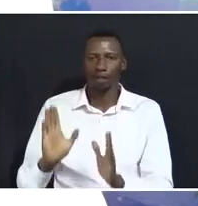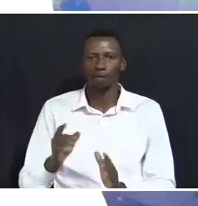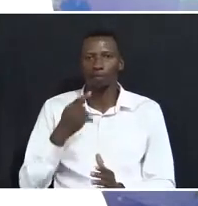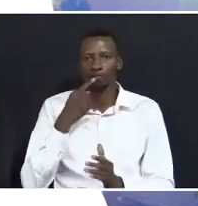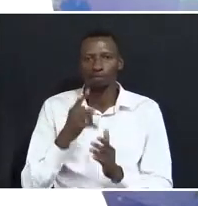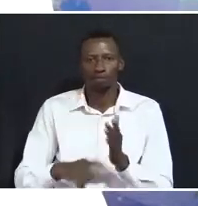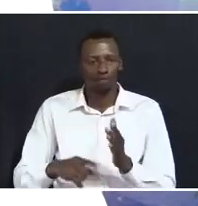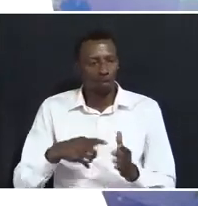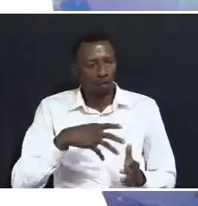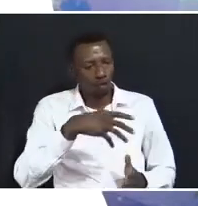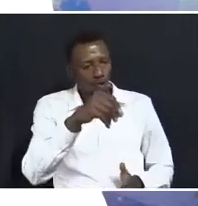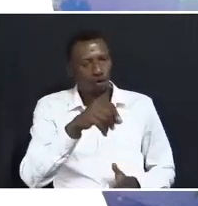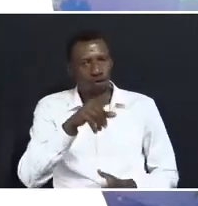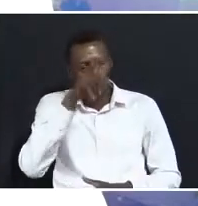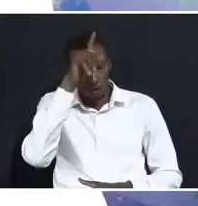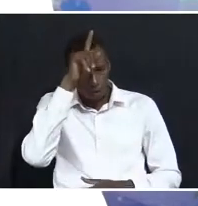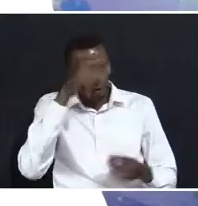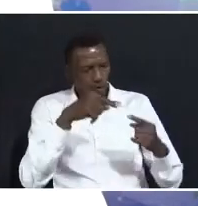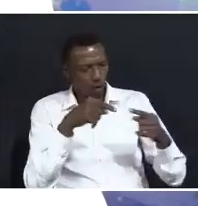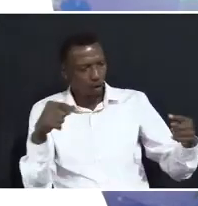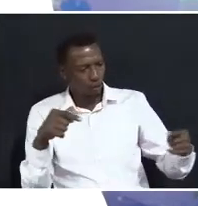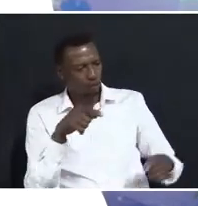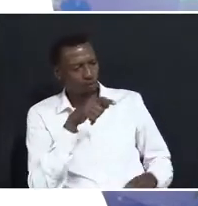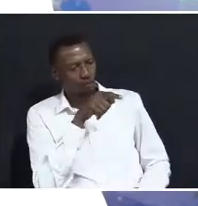the village opposite you,